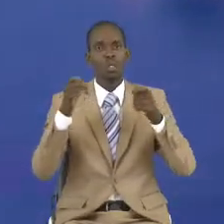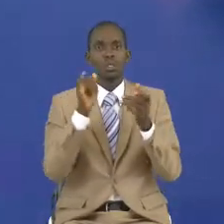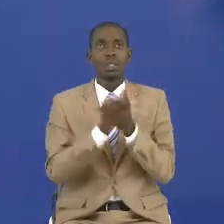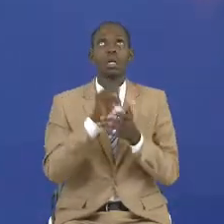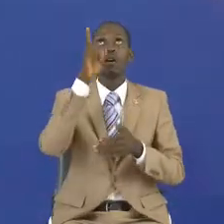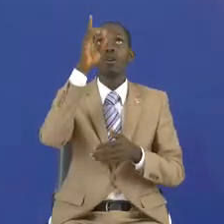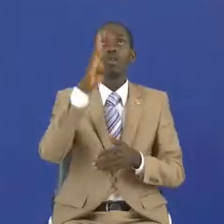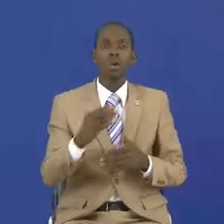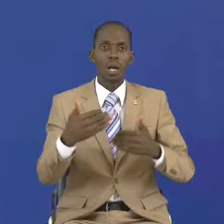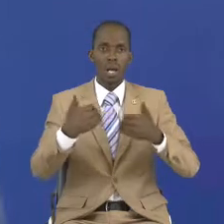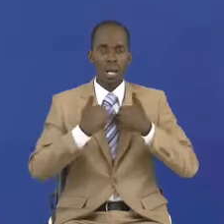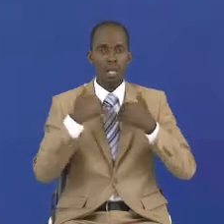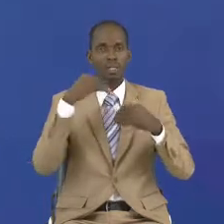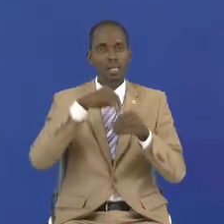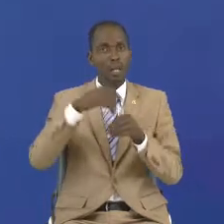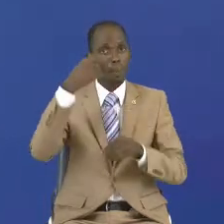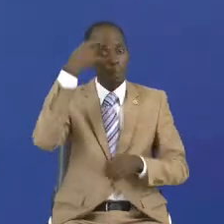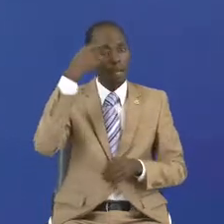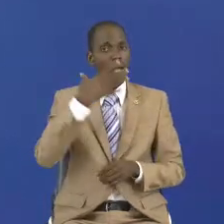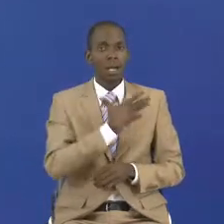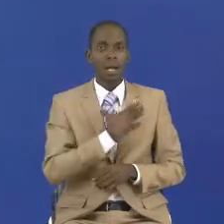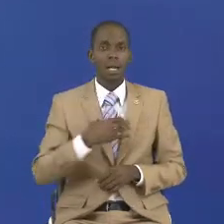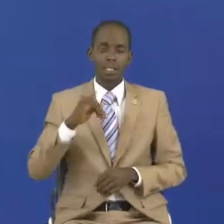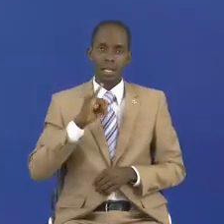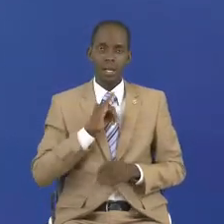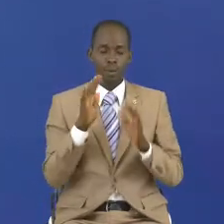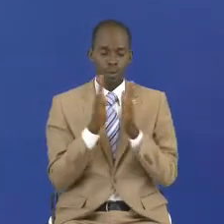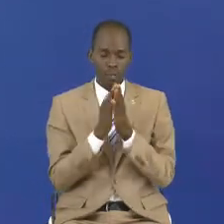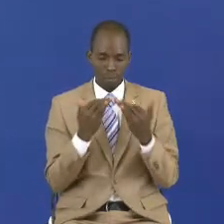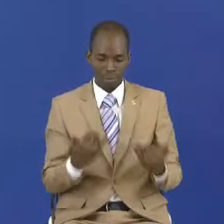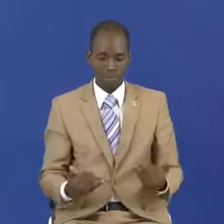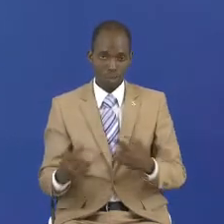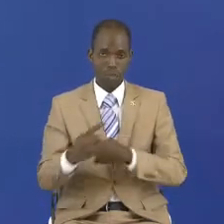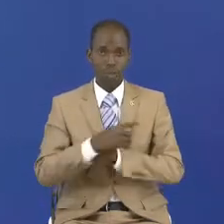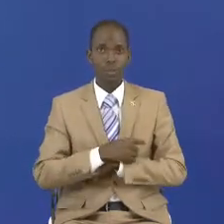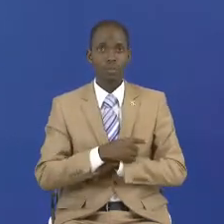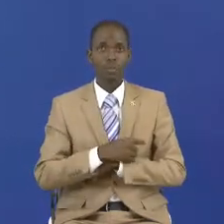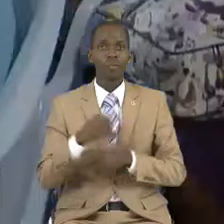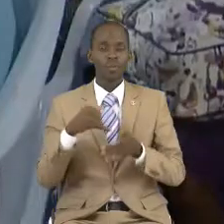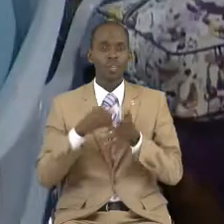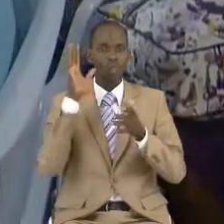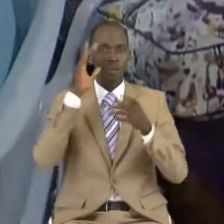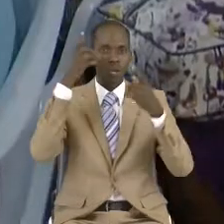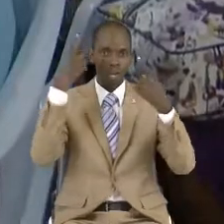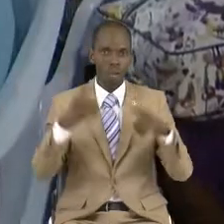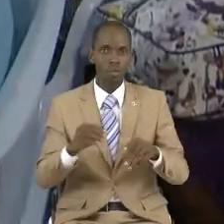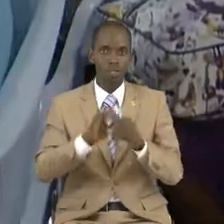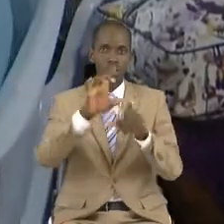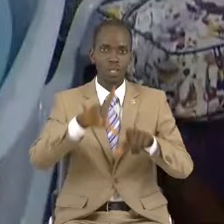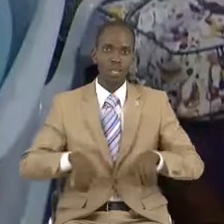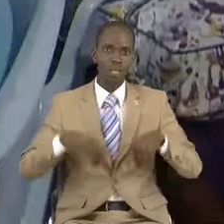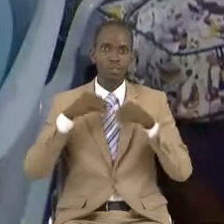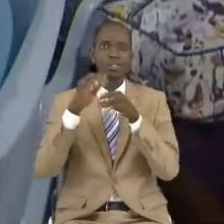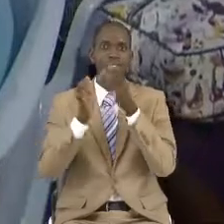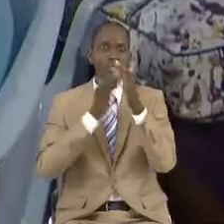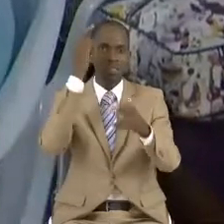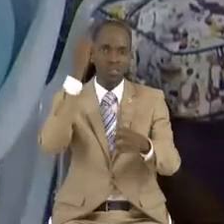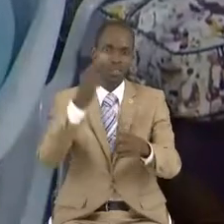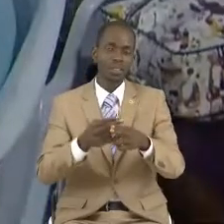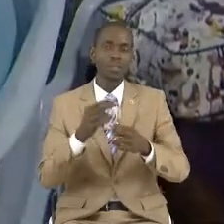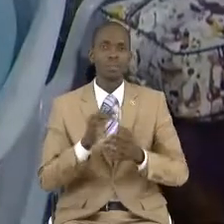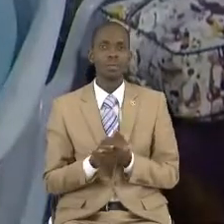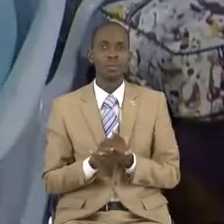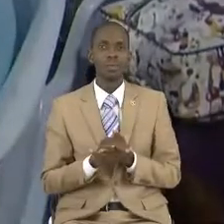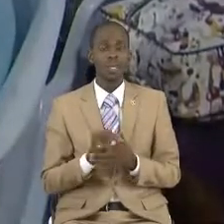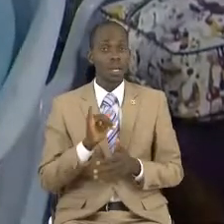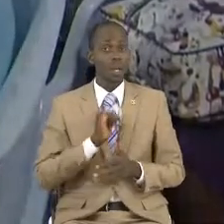mind and i pray today it will happen in your life i want to warn